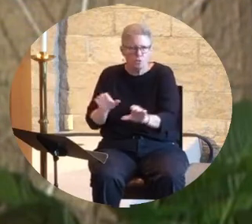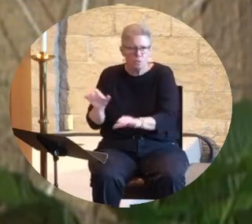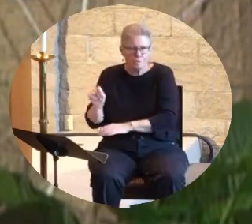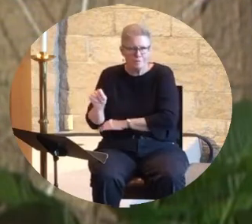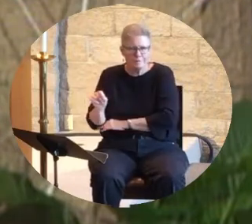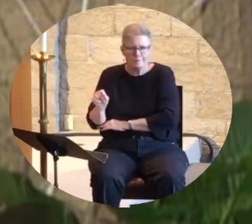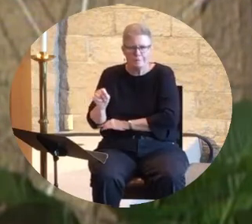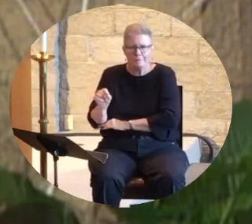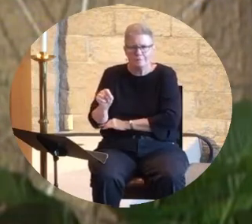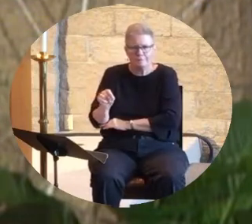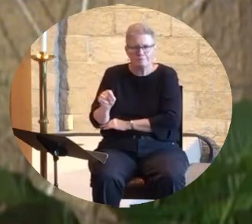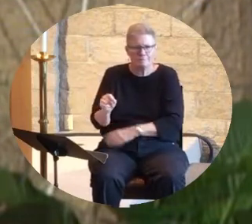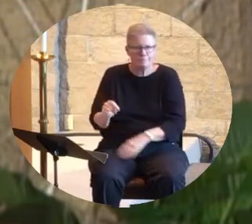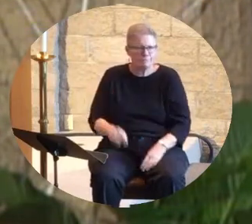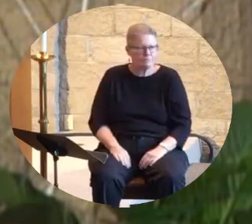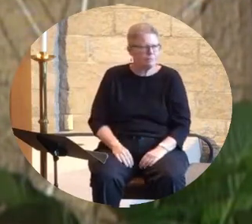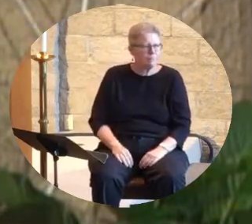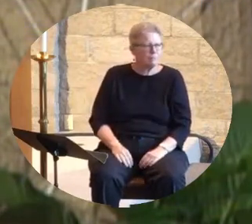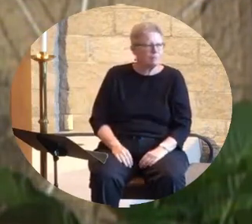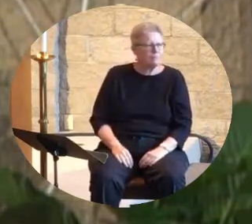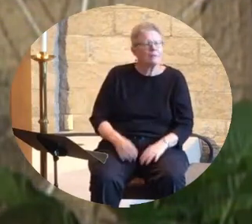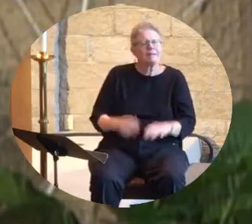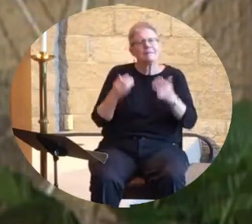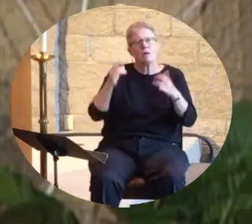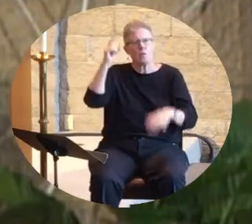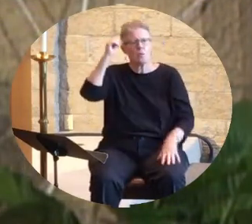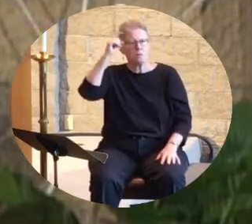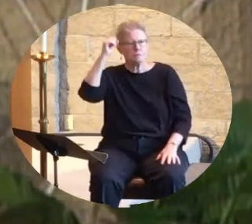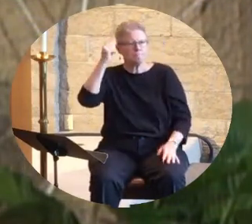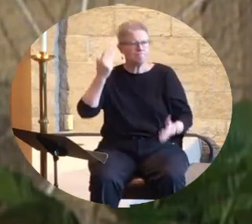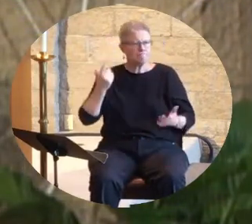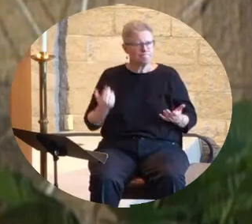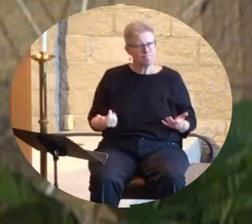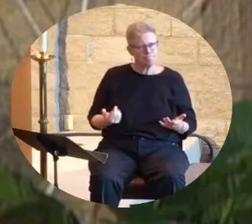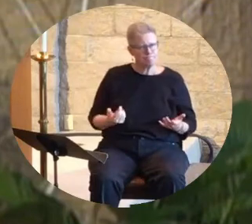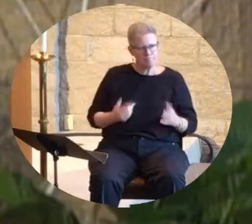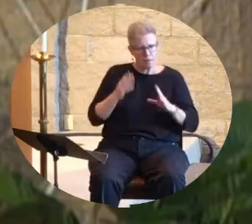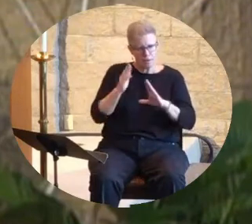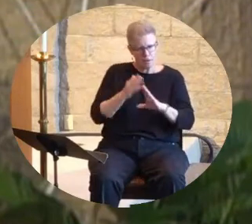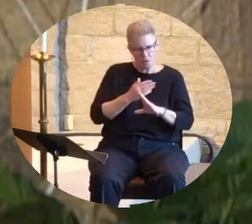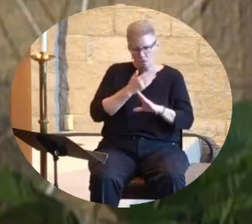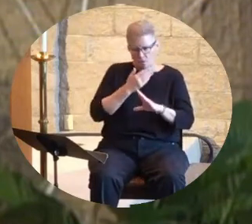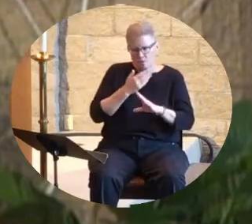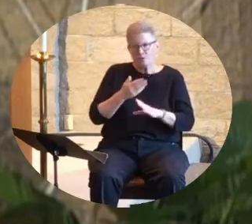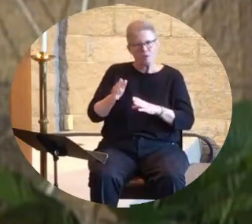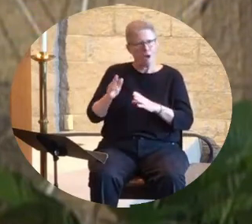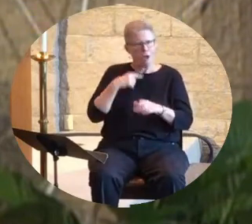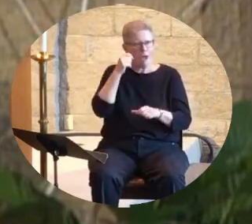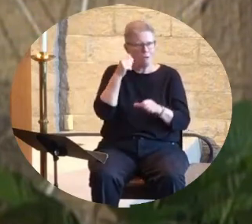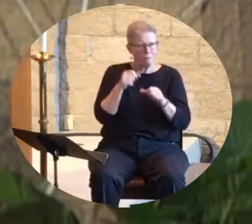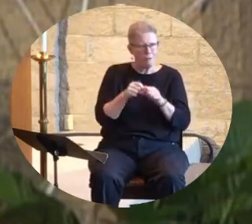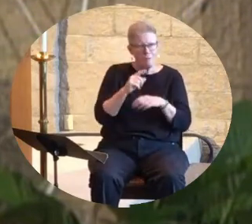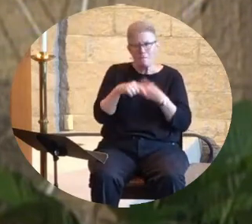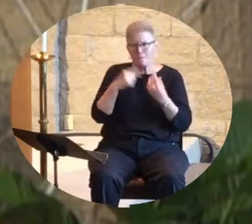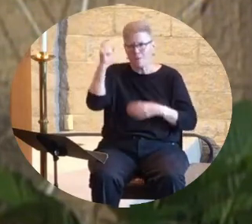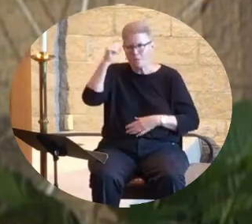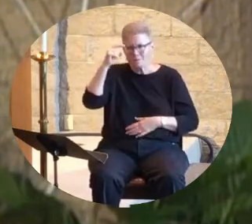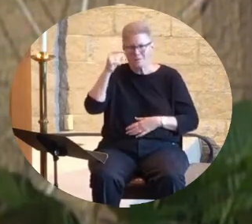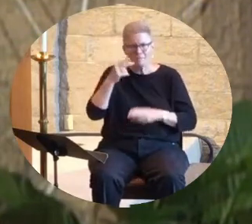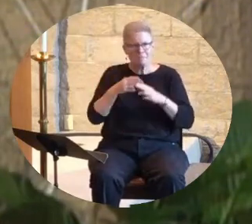I want to talk a little bit more about wisdom. The psalm that comes up with me is, regrets, I've had a few. Regrets, I've had a